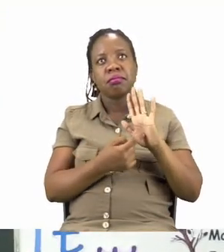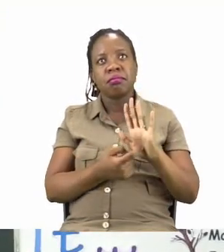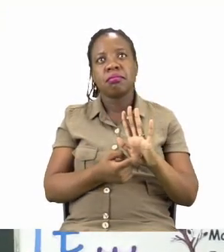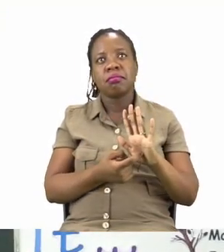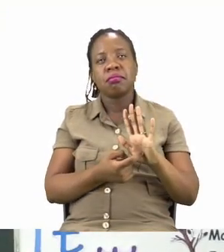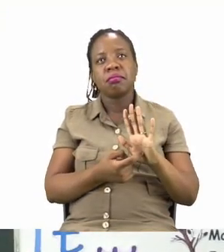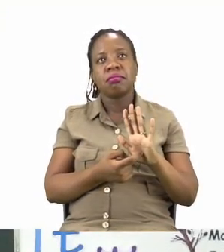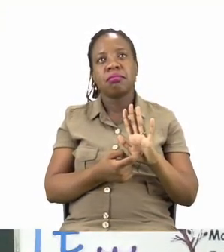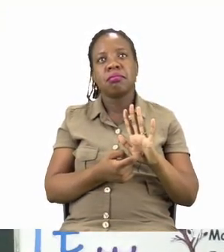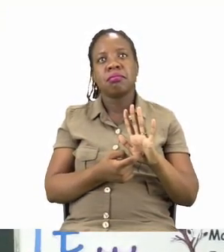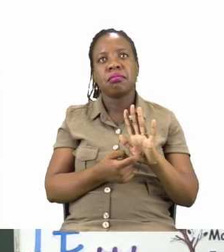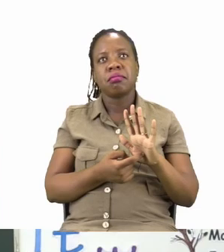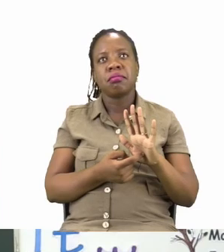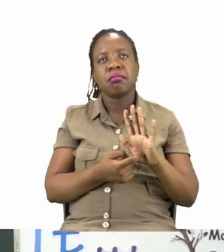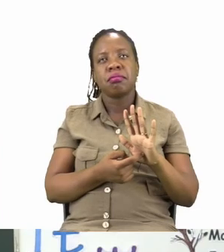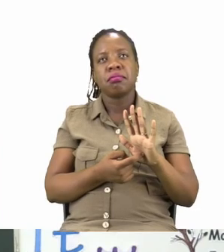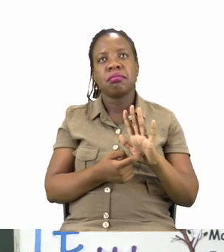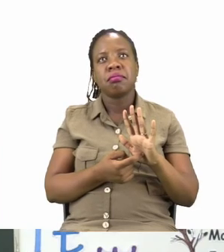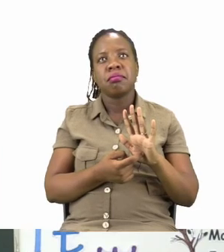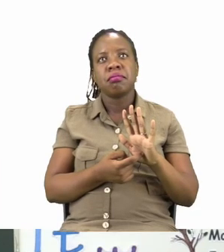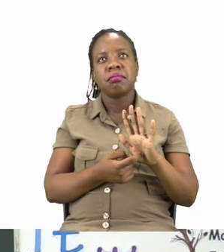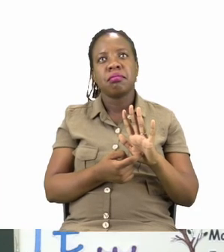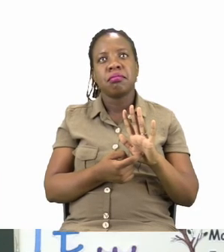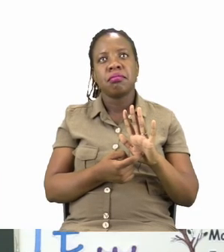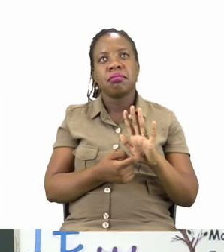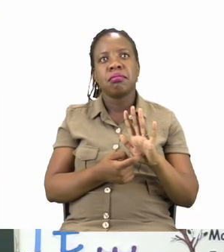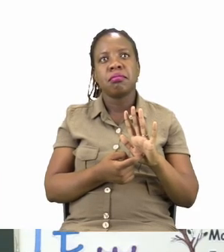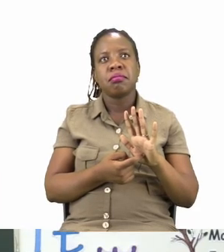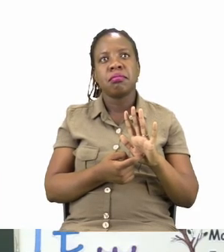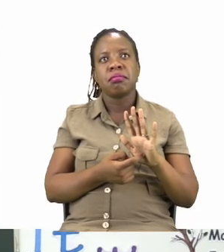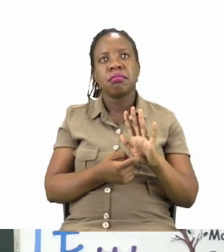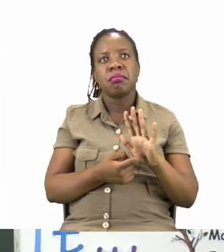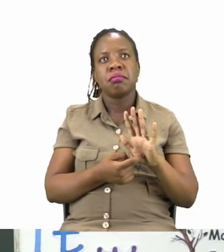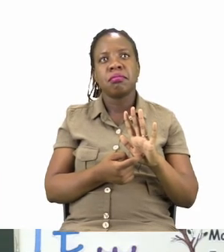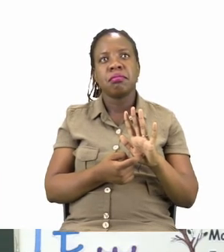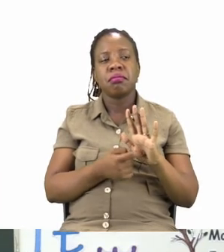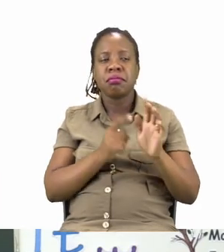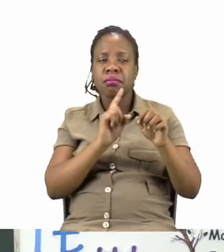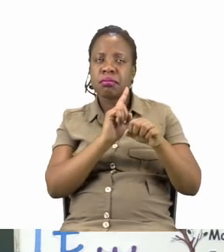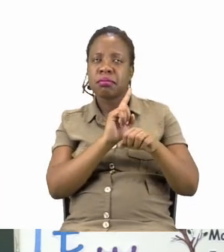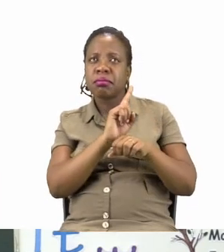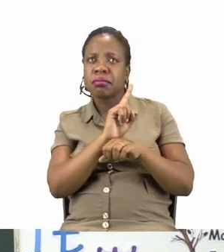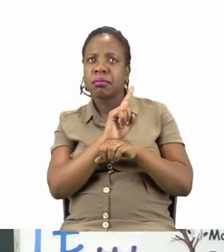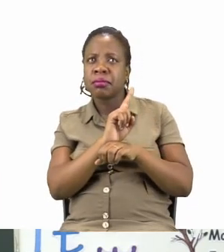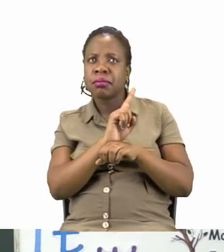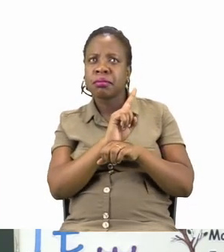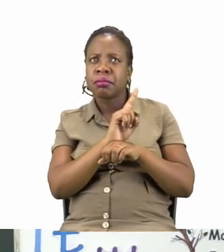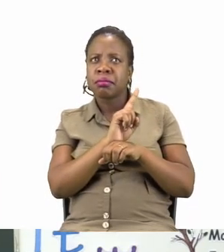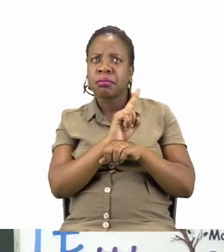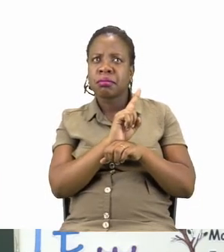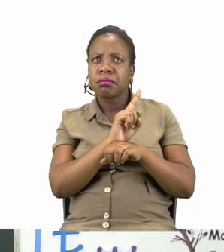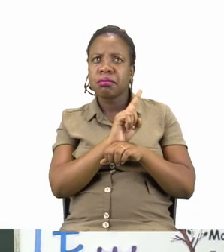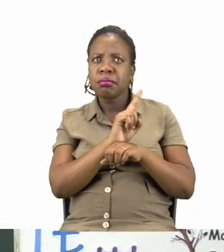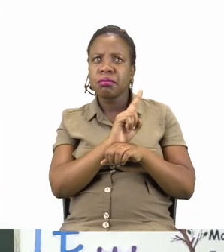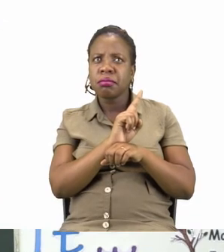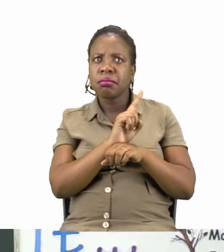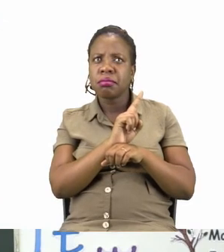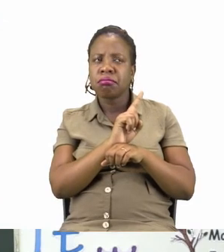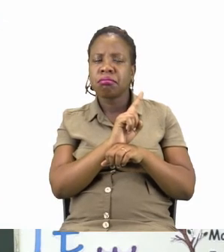let's see if we can find some of the words. Now the first A word is the